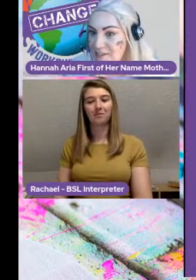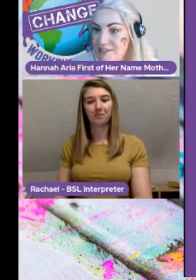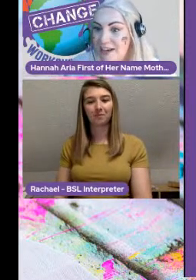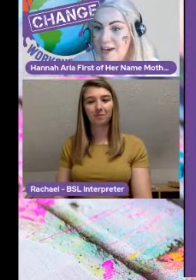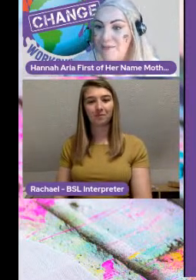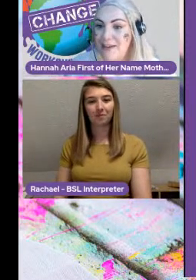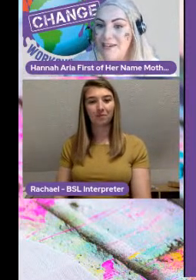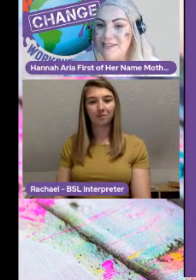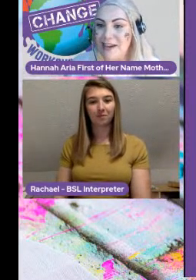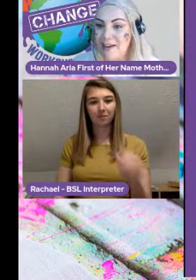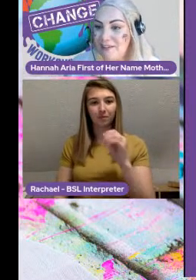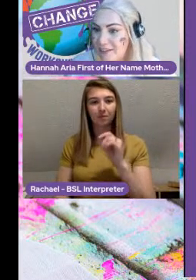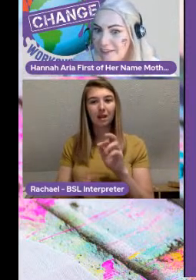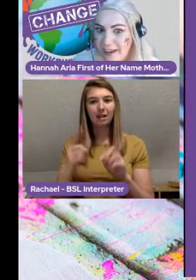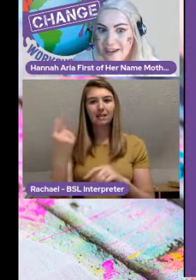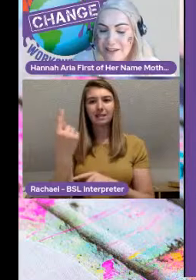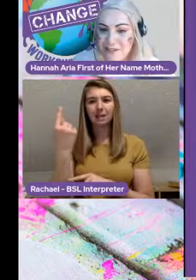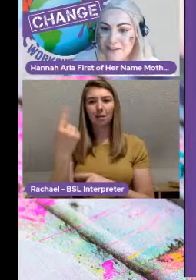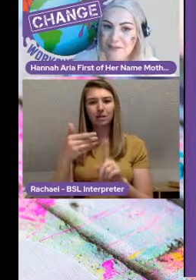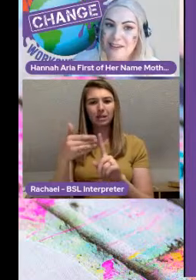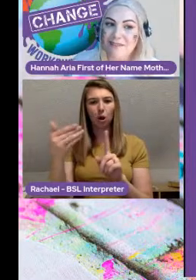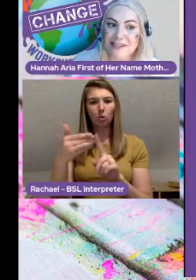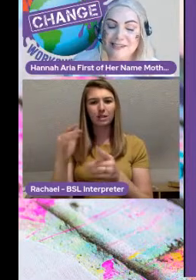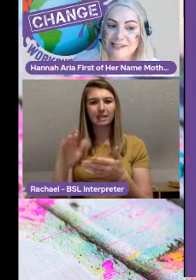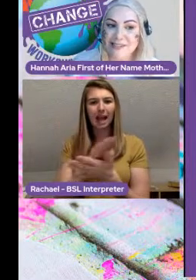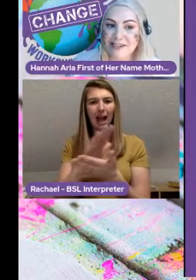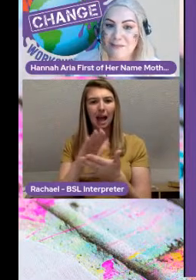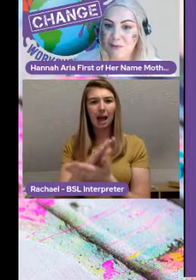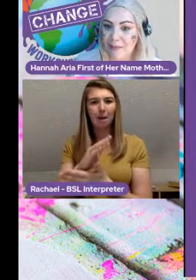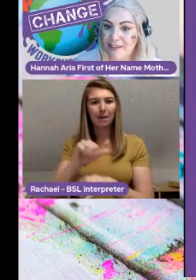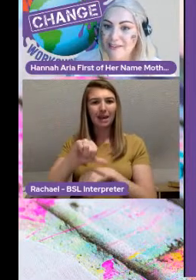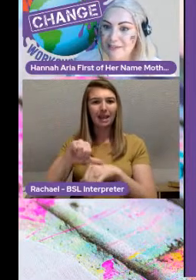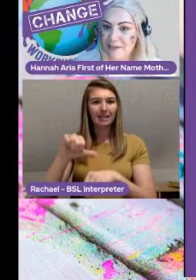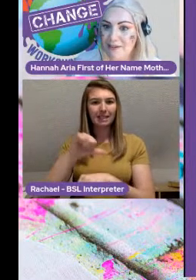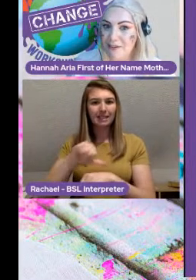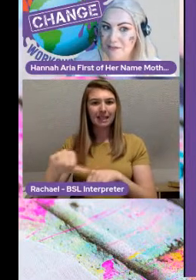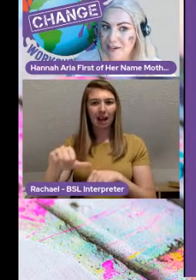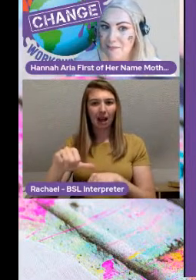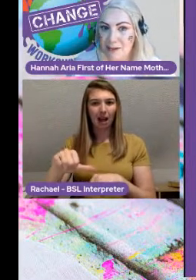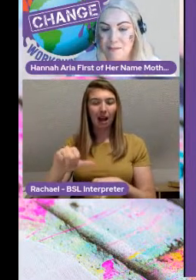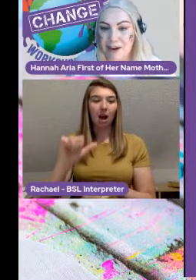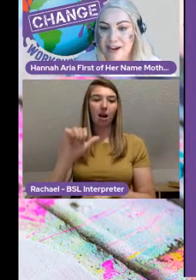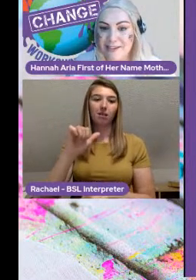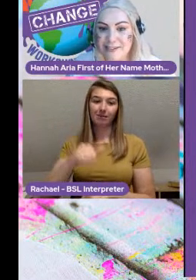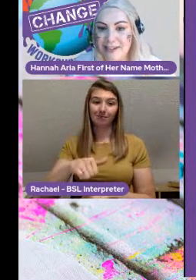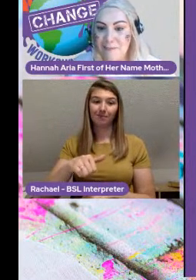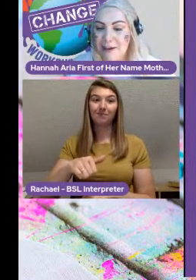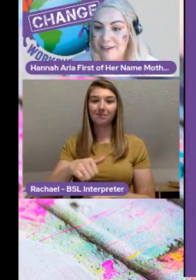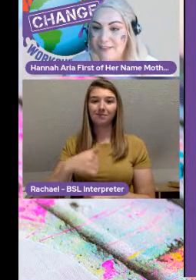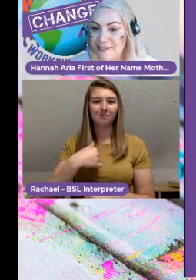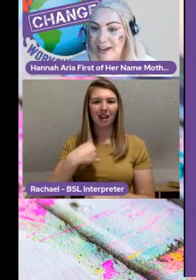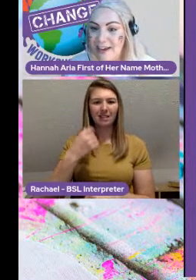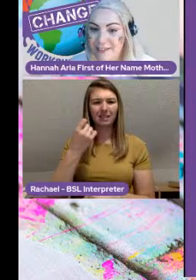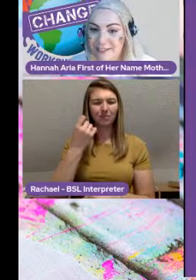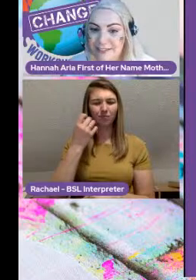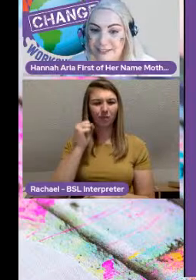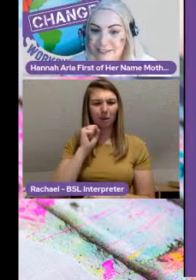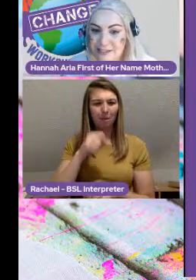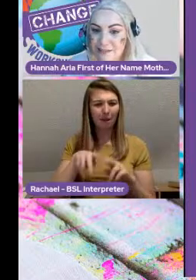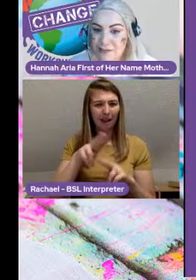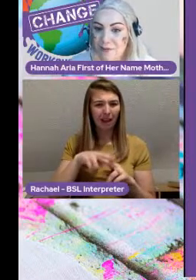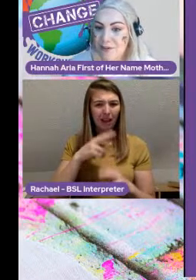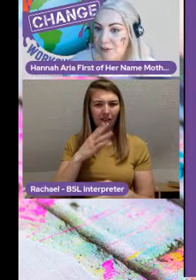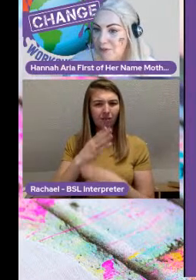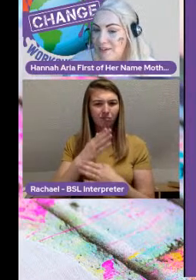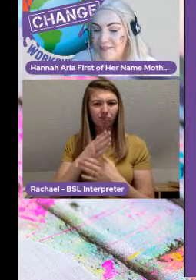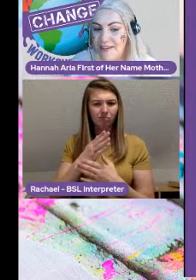Somebody's noticed the Happy Eater. Yeah, I don't know if they even exist anymore, but they used to be like a really big brand, didn't they, back in the day?